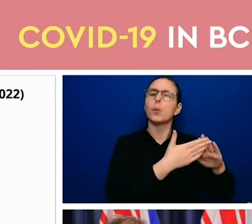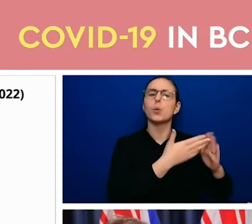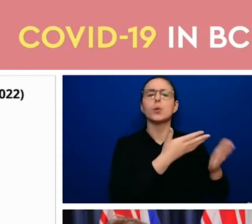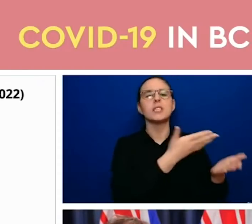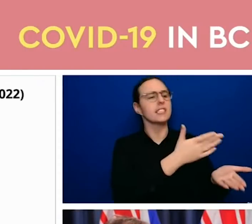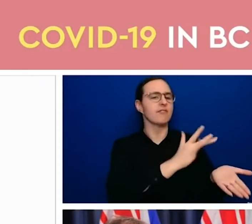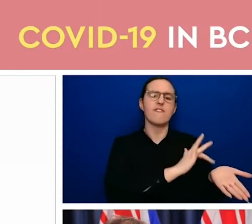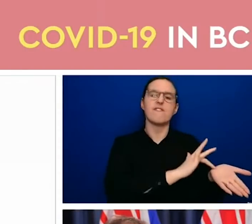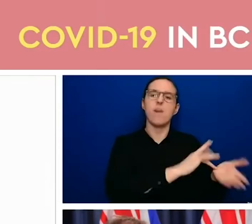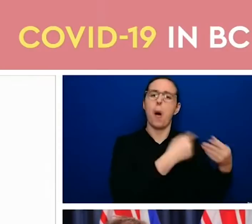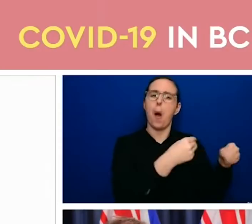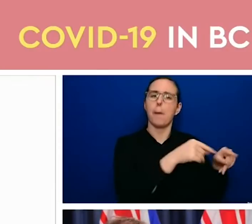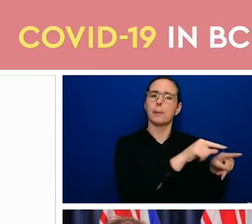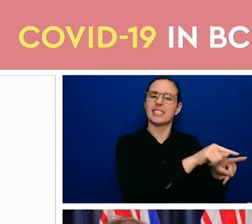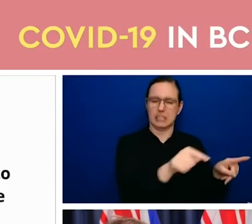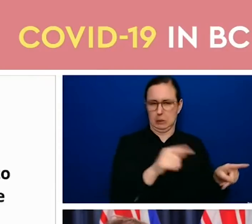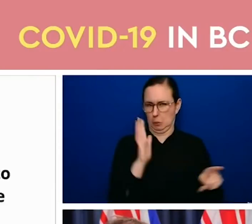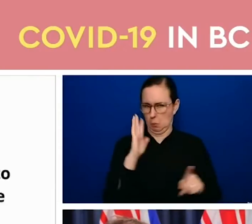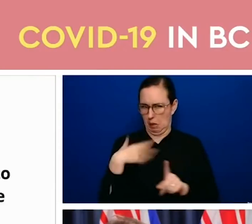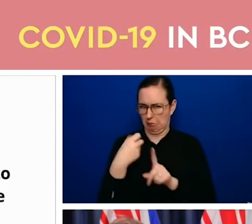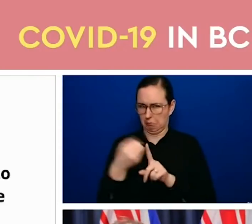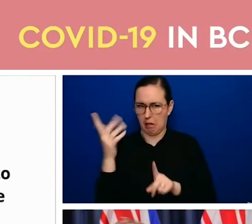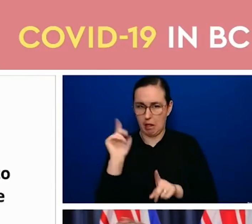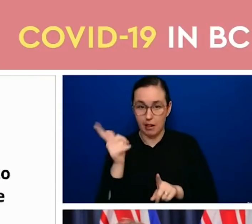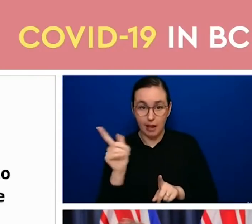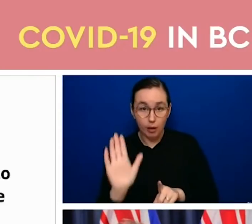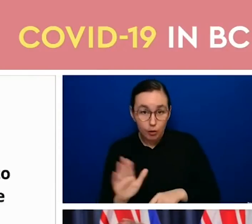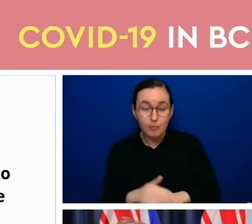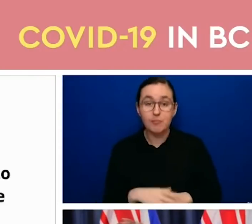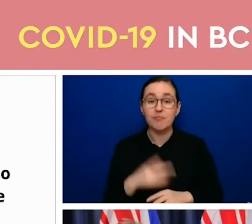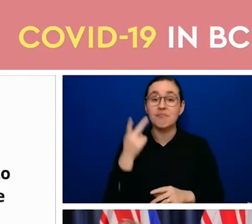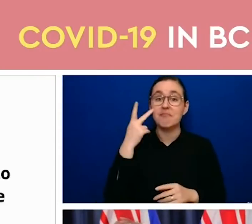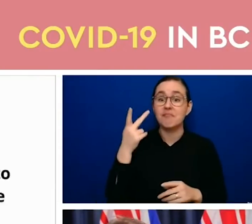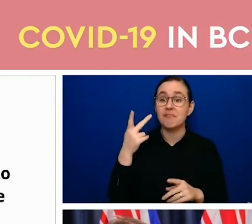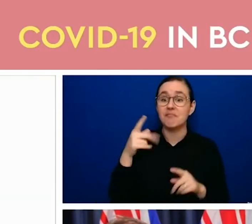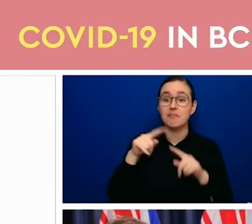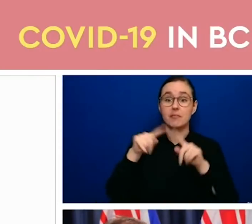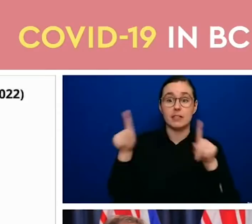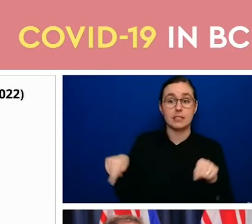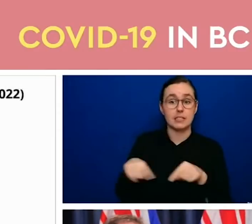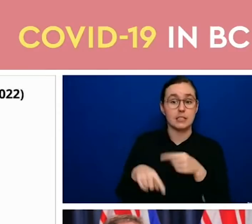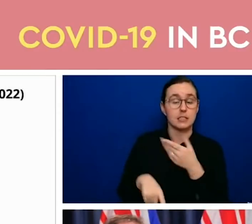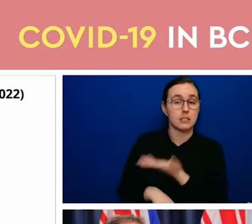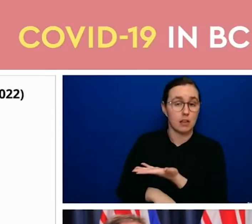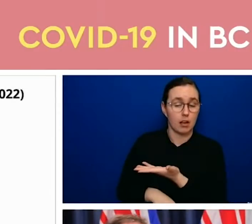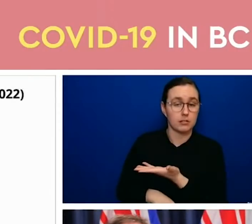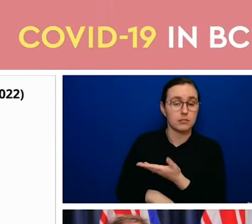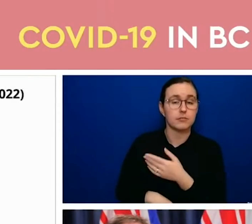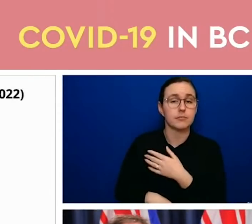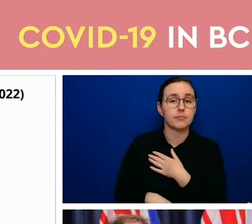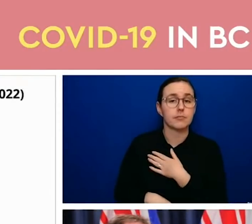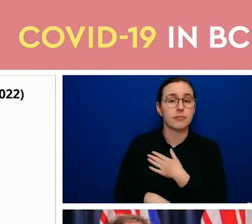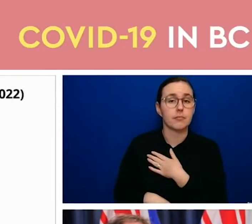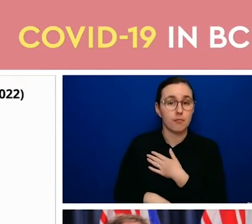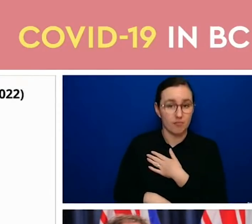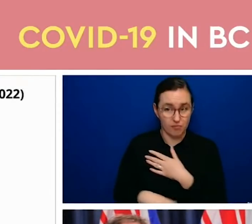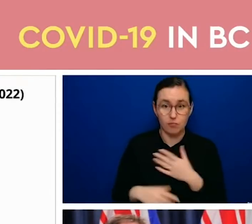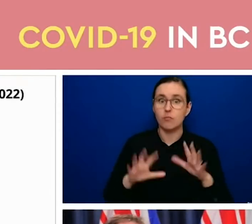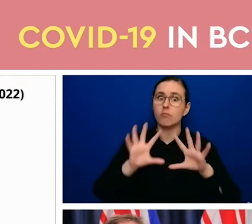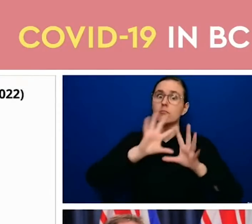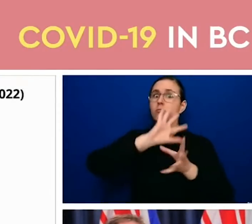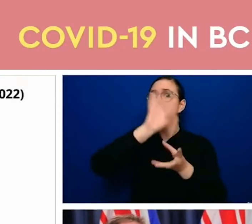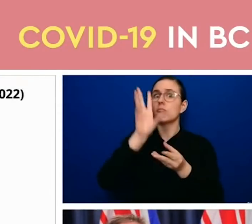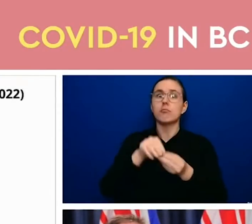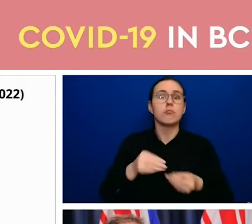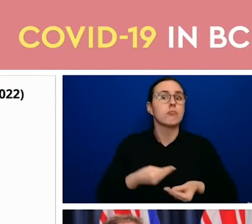see on this slide, if we go back to the slide, that we see the overall distribution of tests, which is